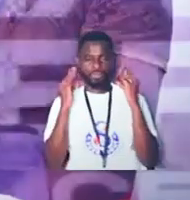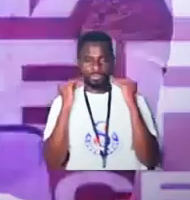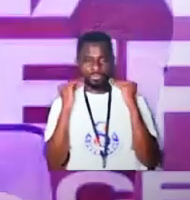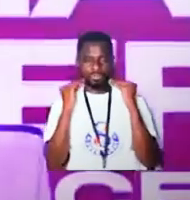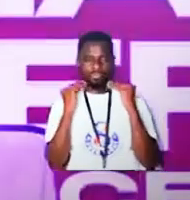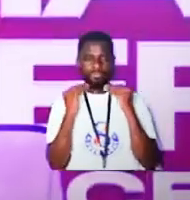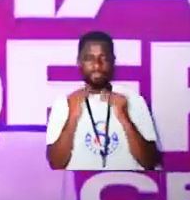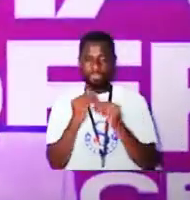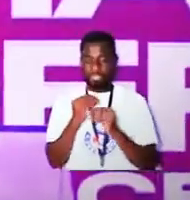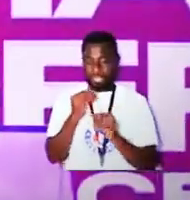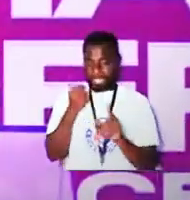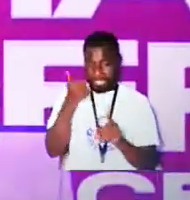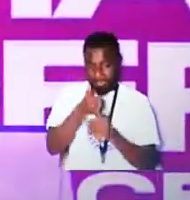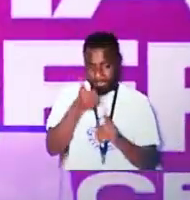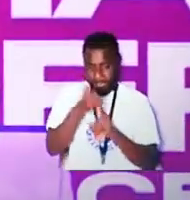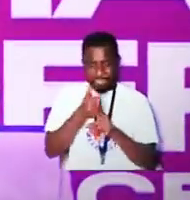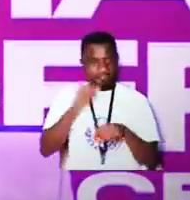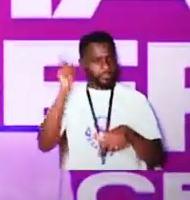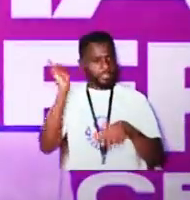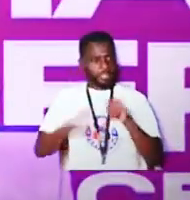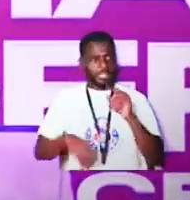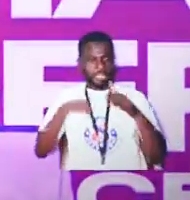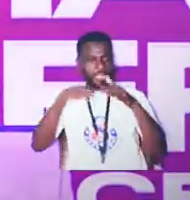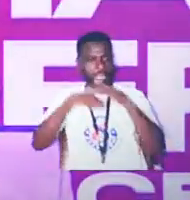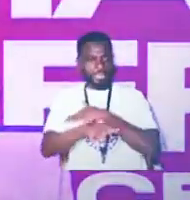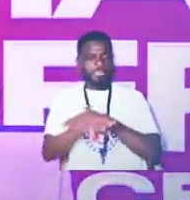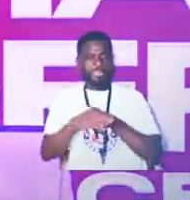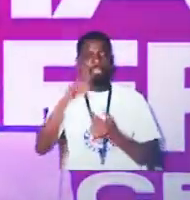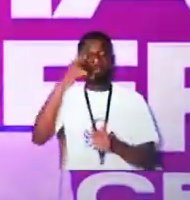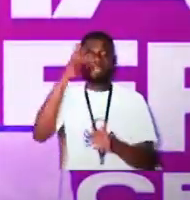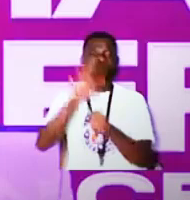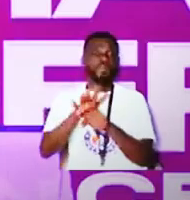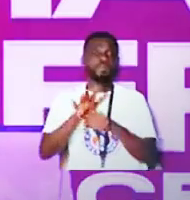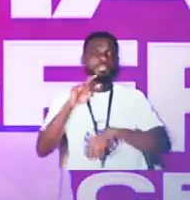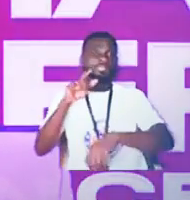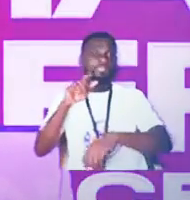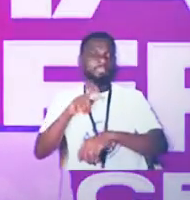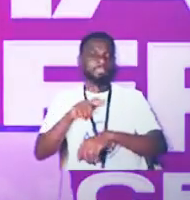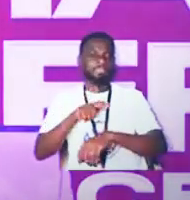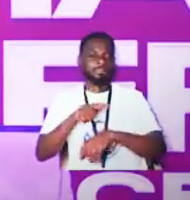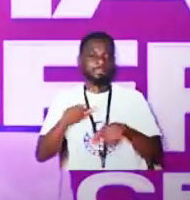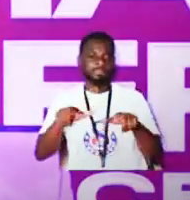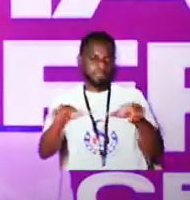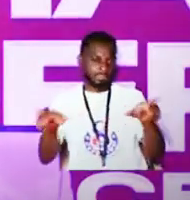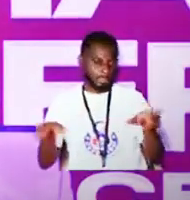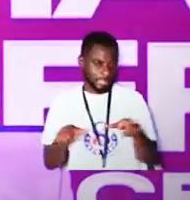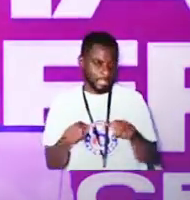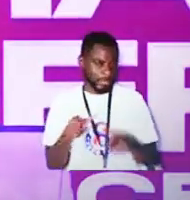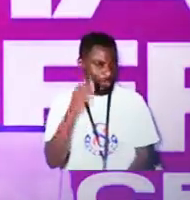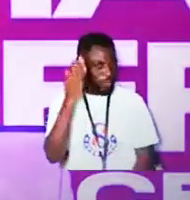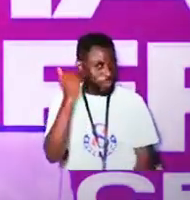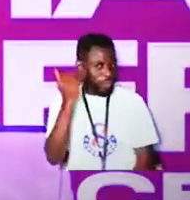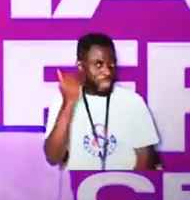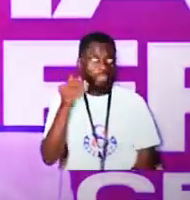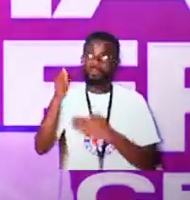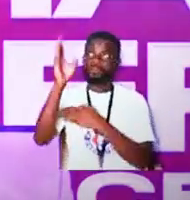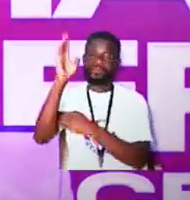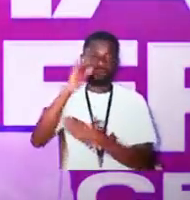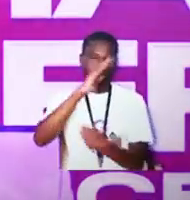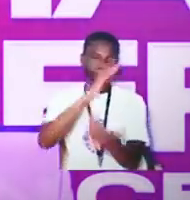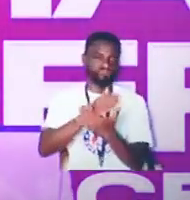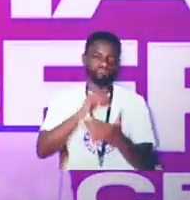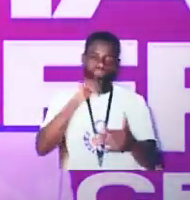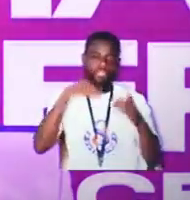could not enter the land of Canaan. Who knows why he was denied the entry to